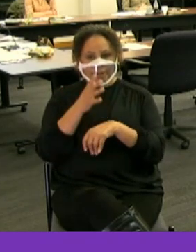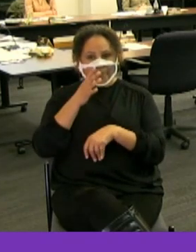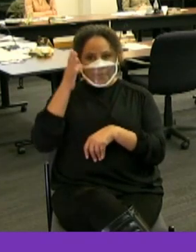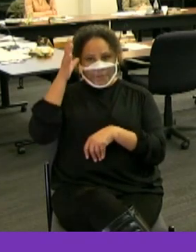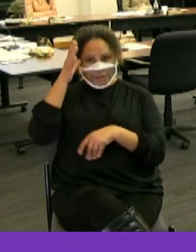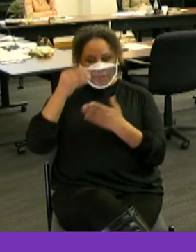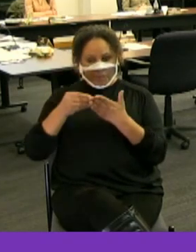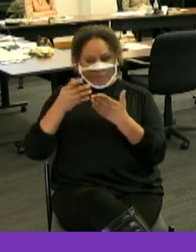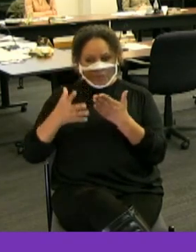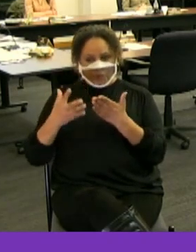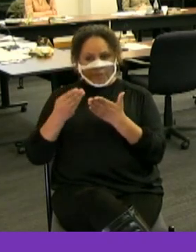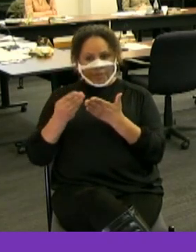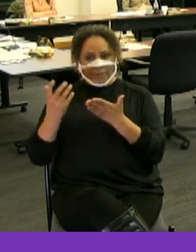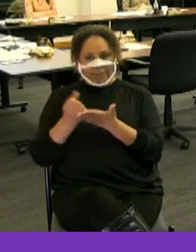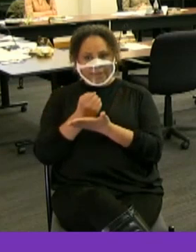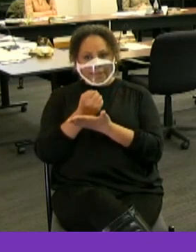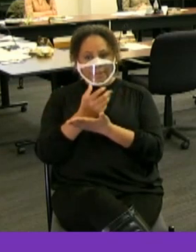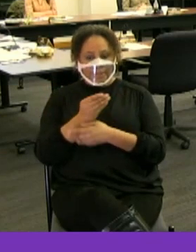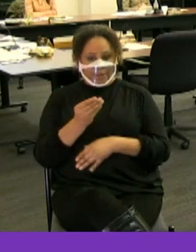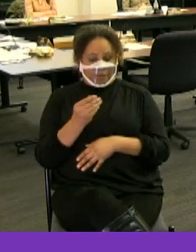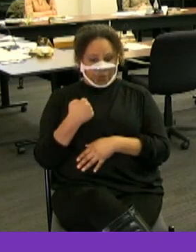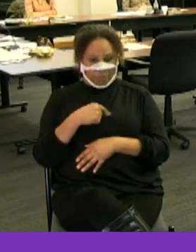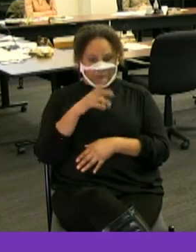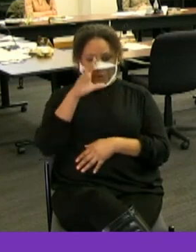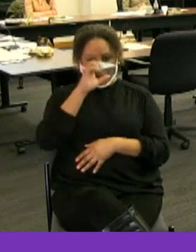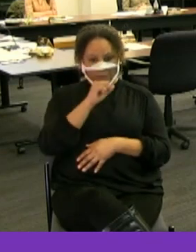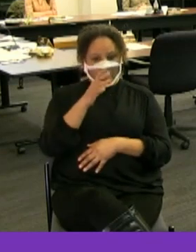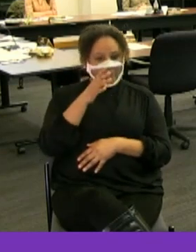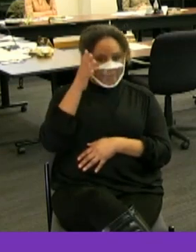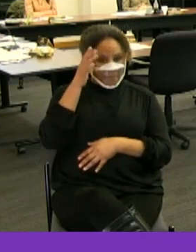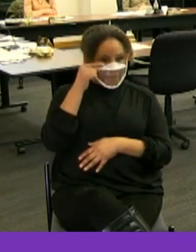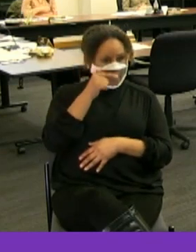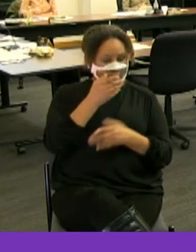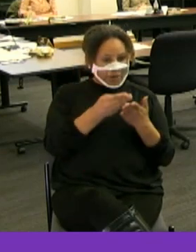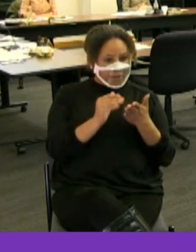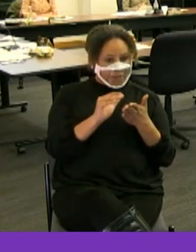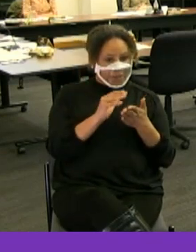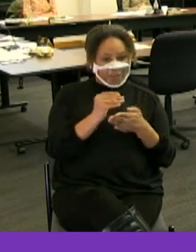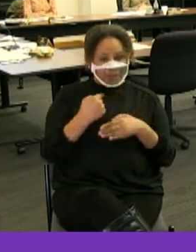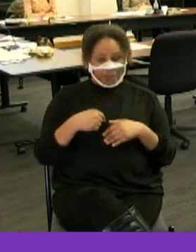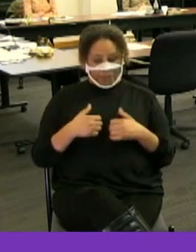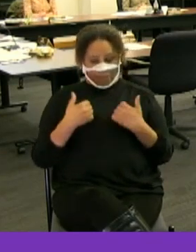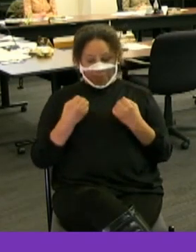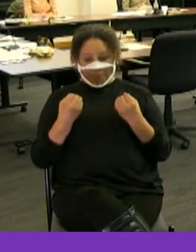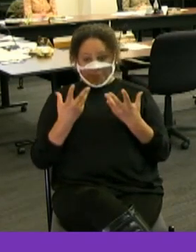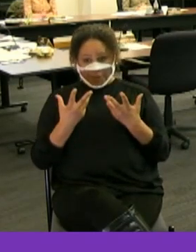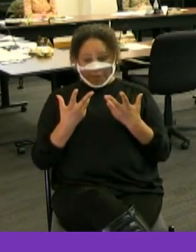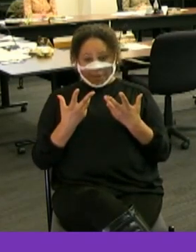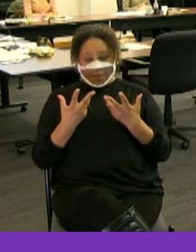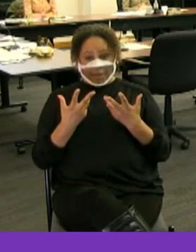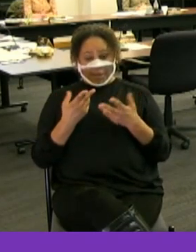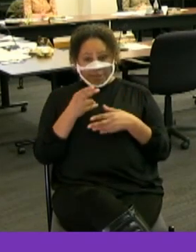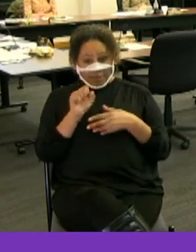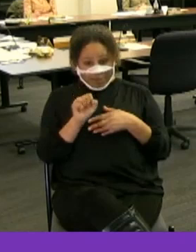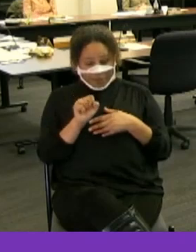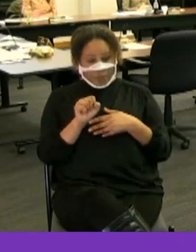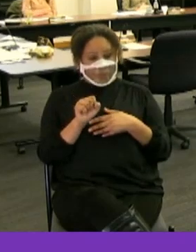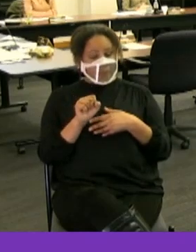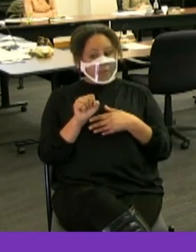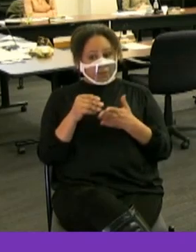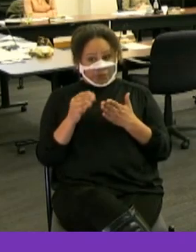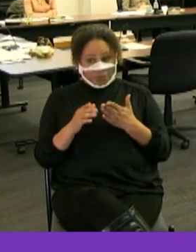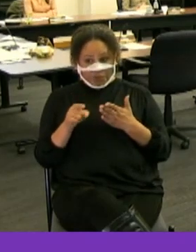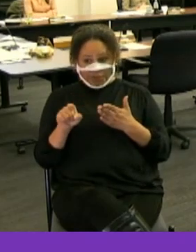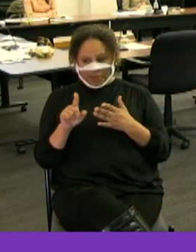income. And we're assuming that parents are affluent, and many of our feeder high schools, students are getting